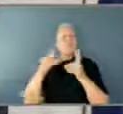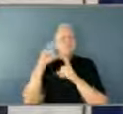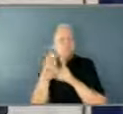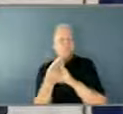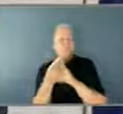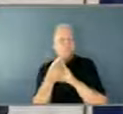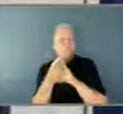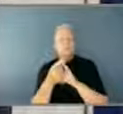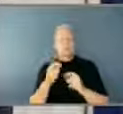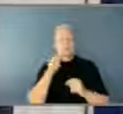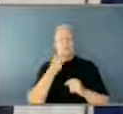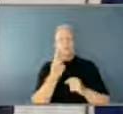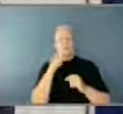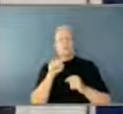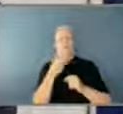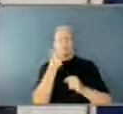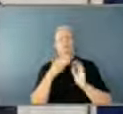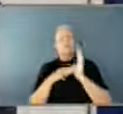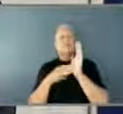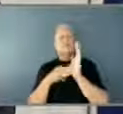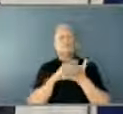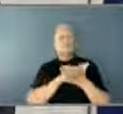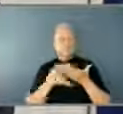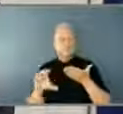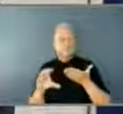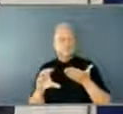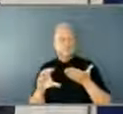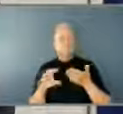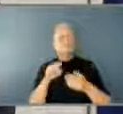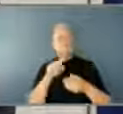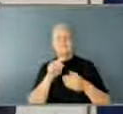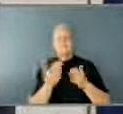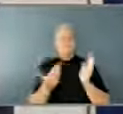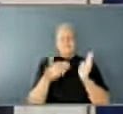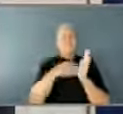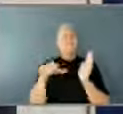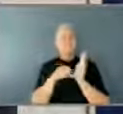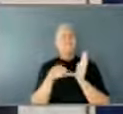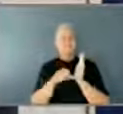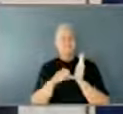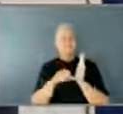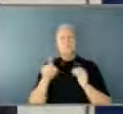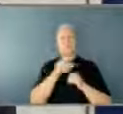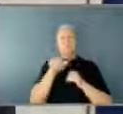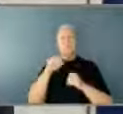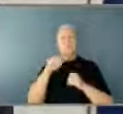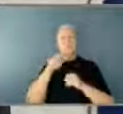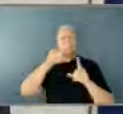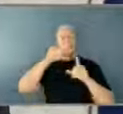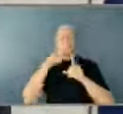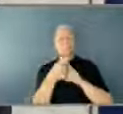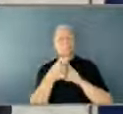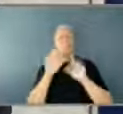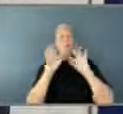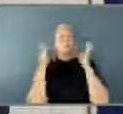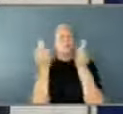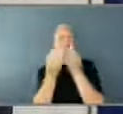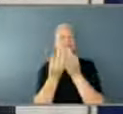$1.3 million for additional funding to multicultural peak bodies to assist in information